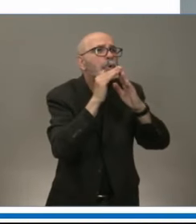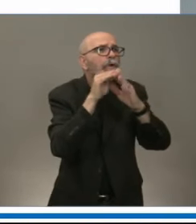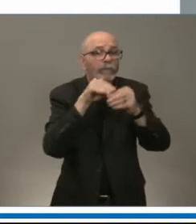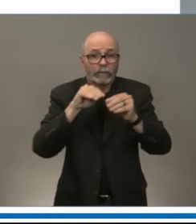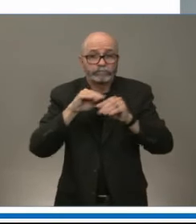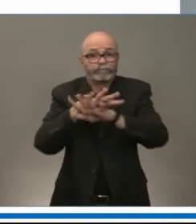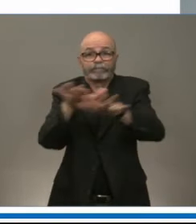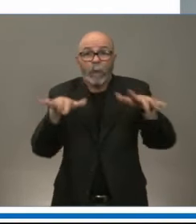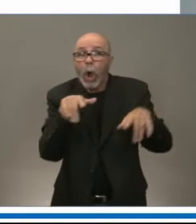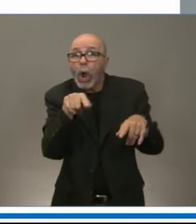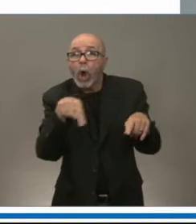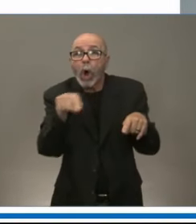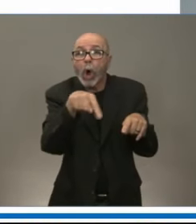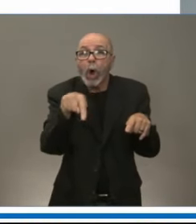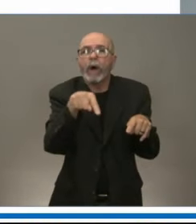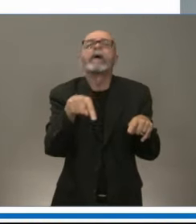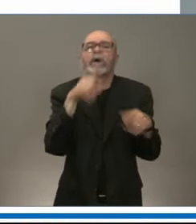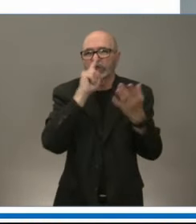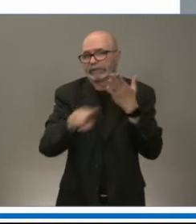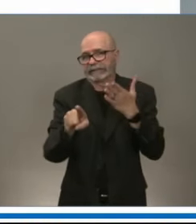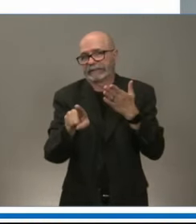The fact that we're 200 in,